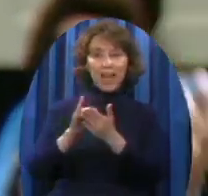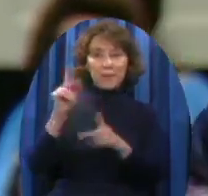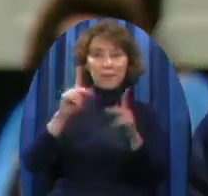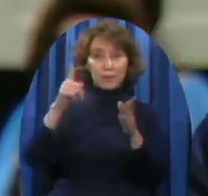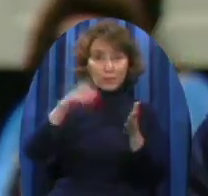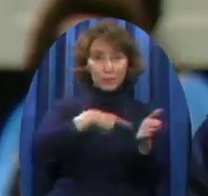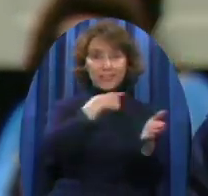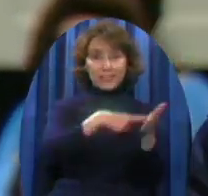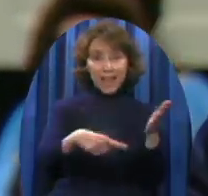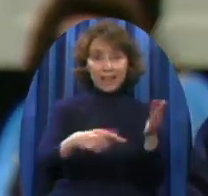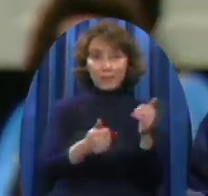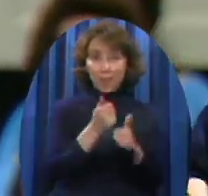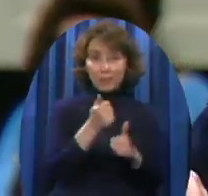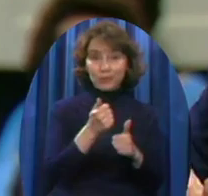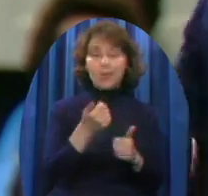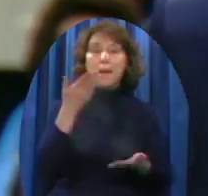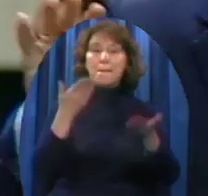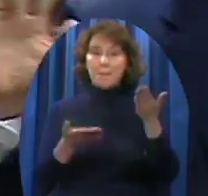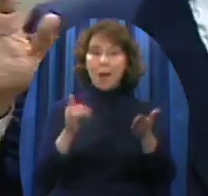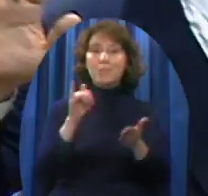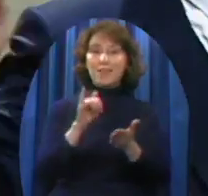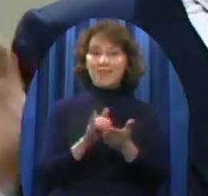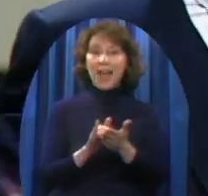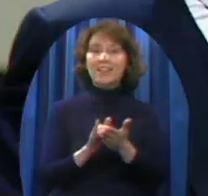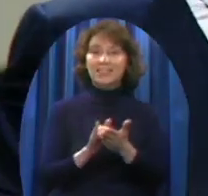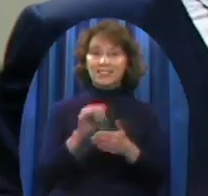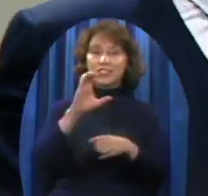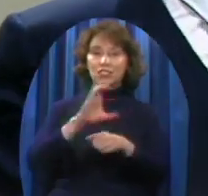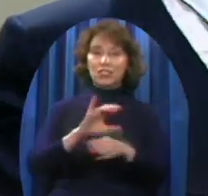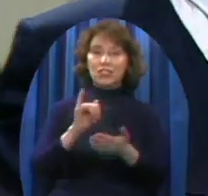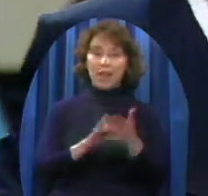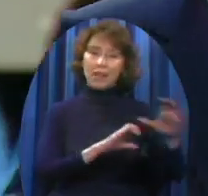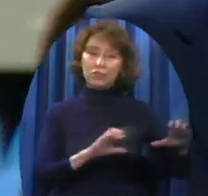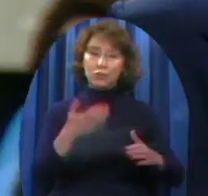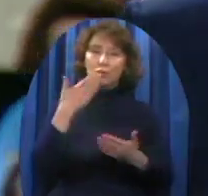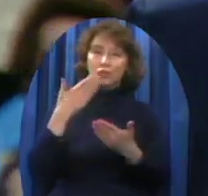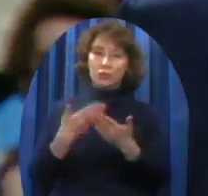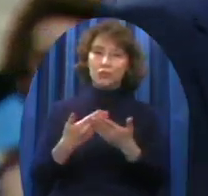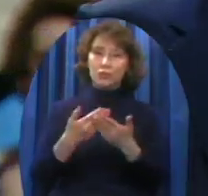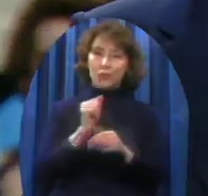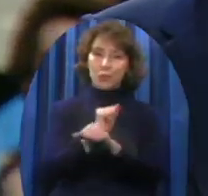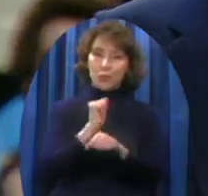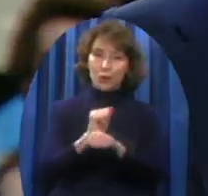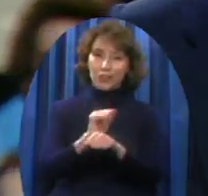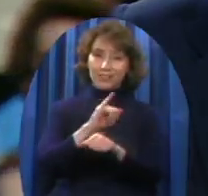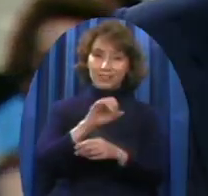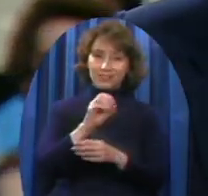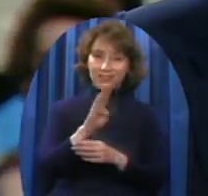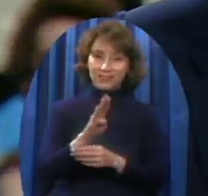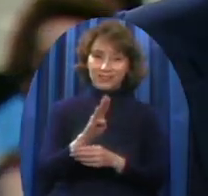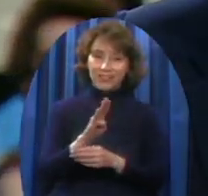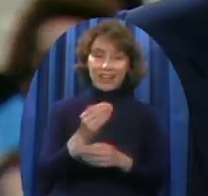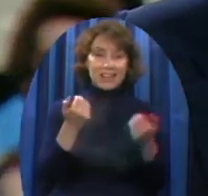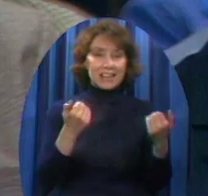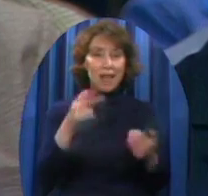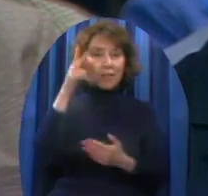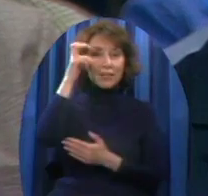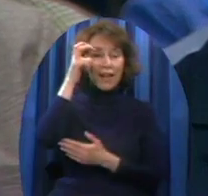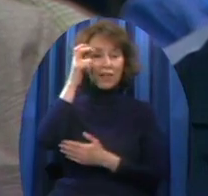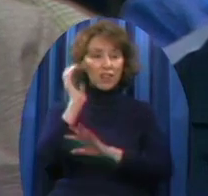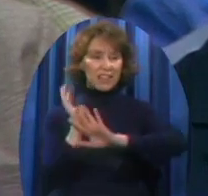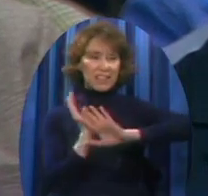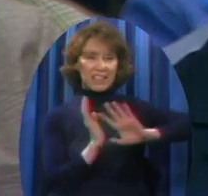doing a good job. Nobody bothers. You know, Satan, if you were Satan, you'd do just what he does. You'd leave the cemeteries alone.